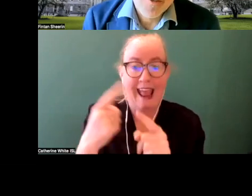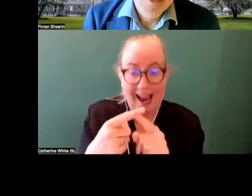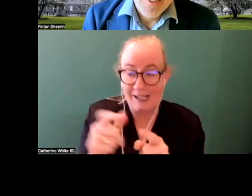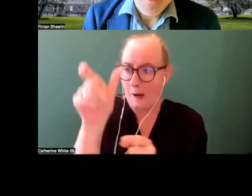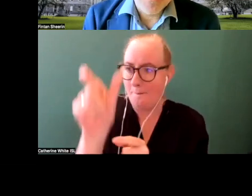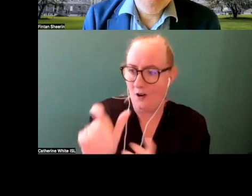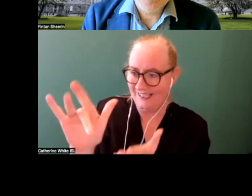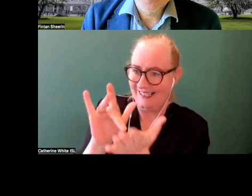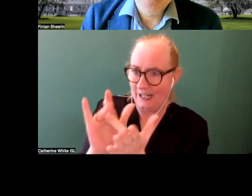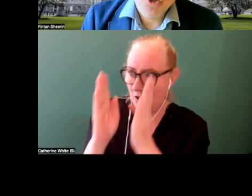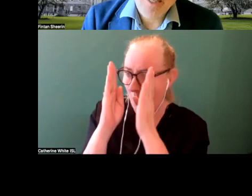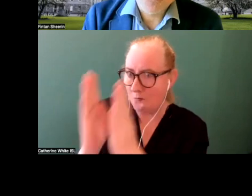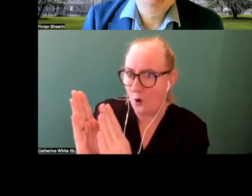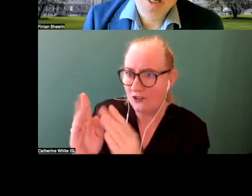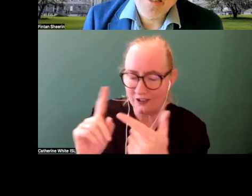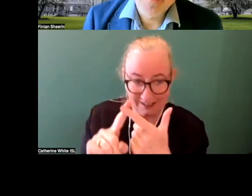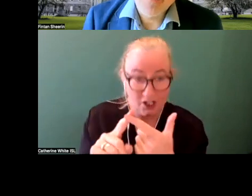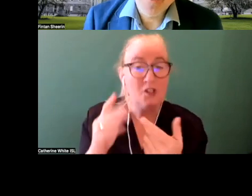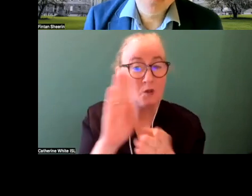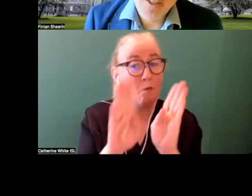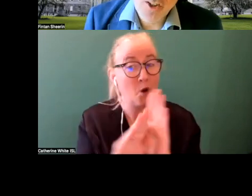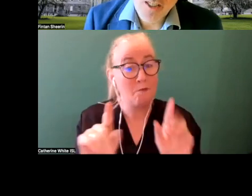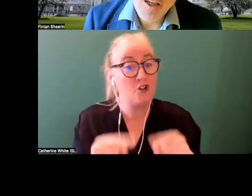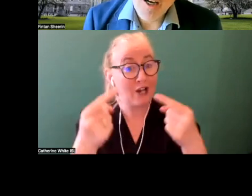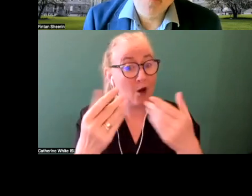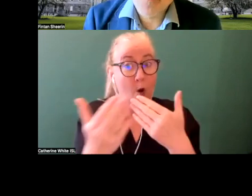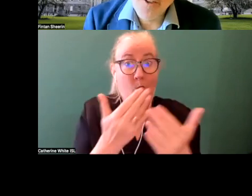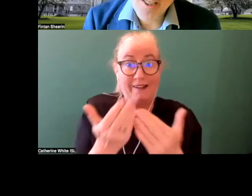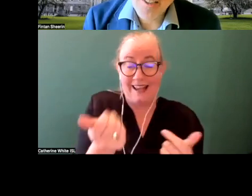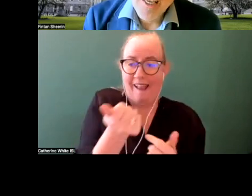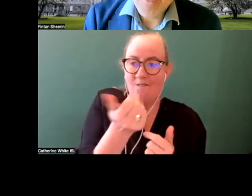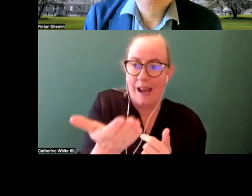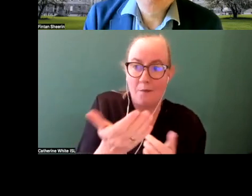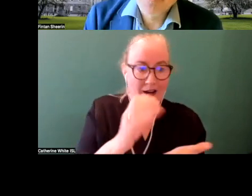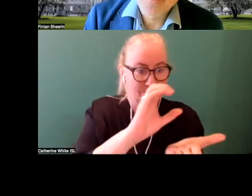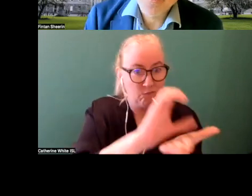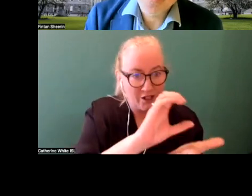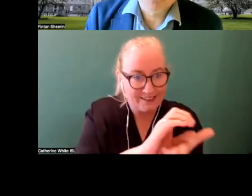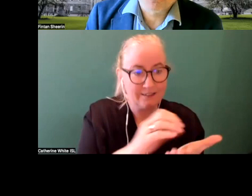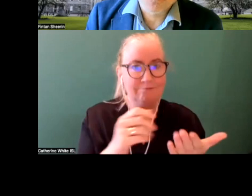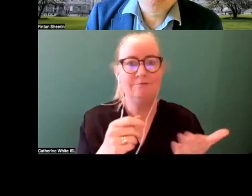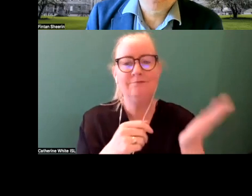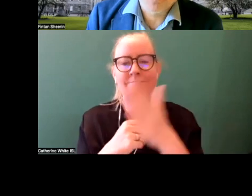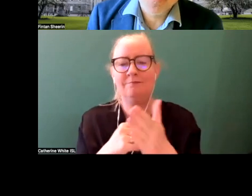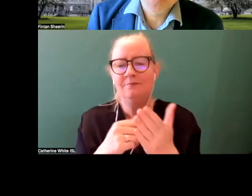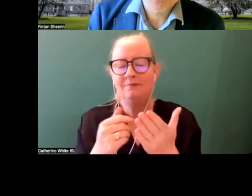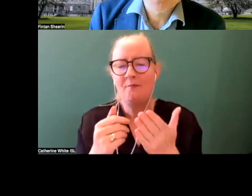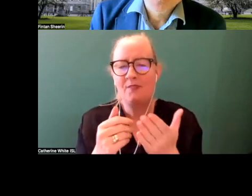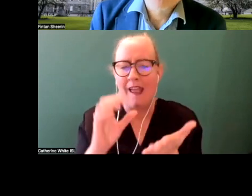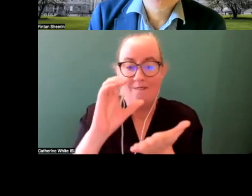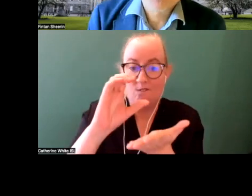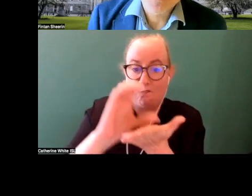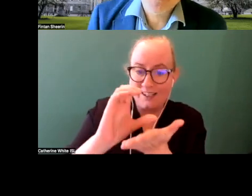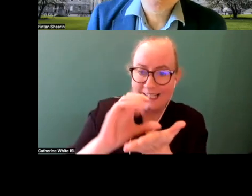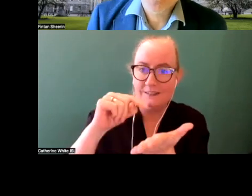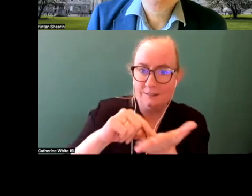supports. And again, they're challenged by the availability of funding and the ability of funding to be